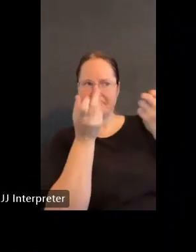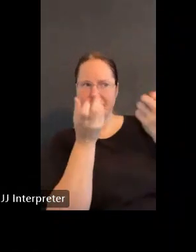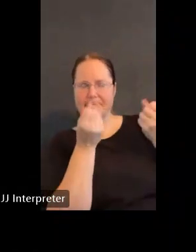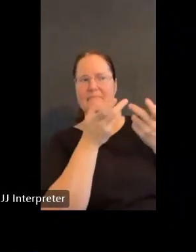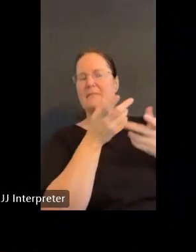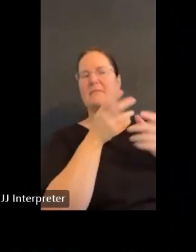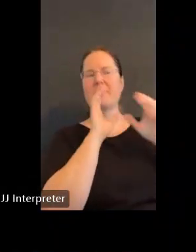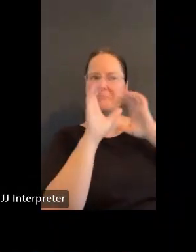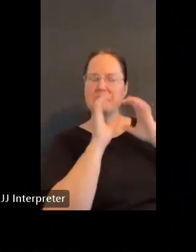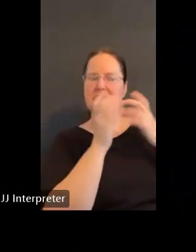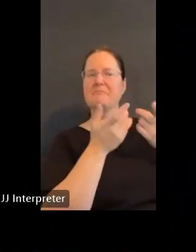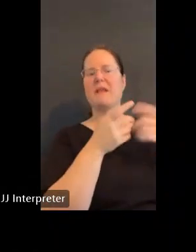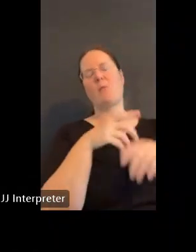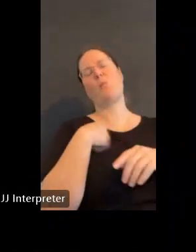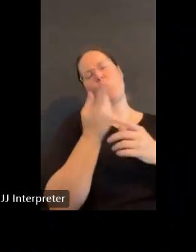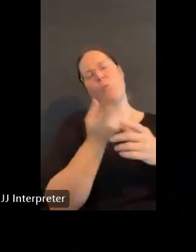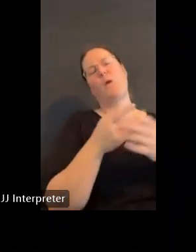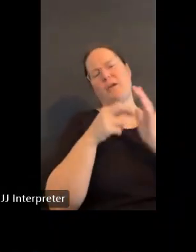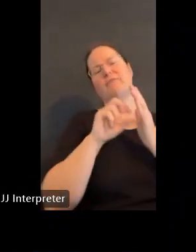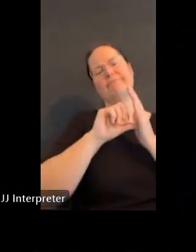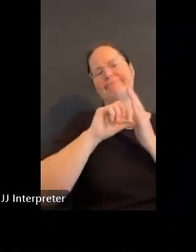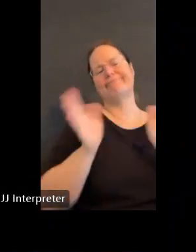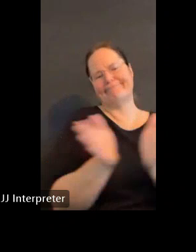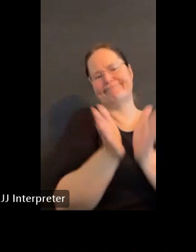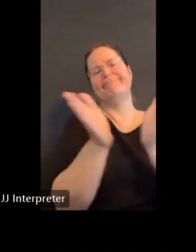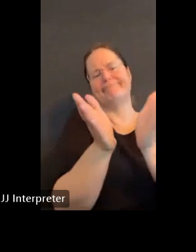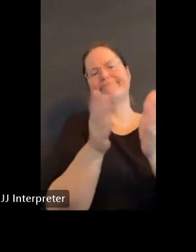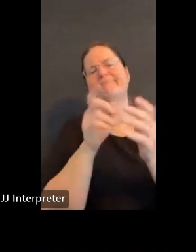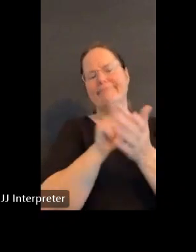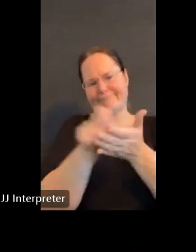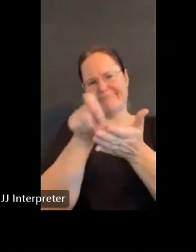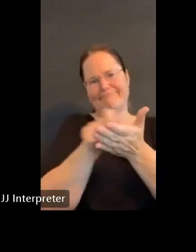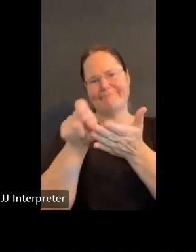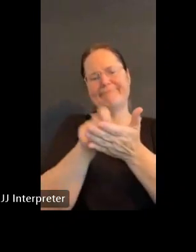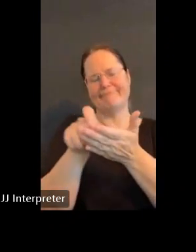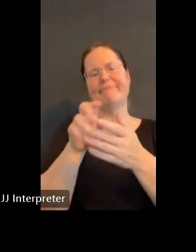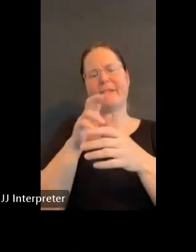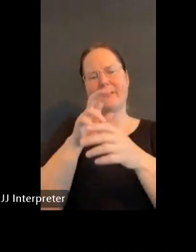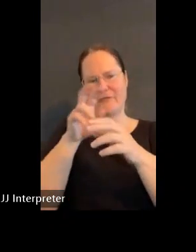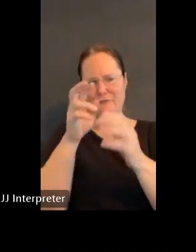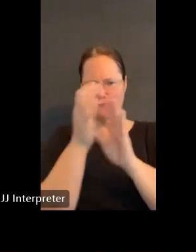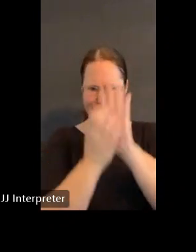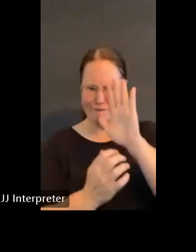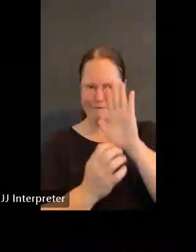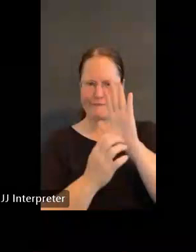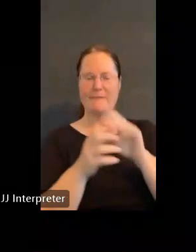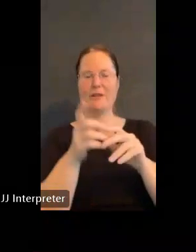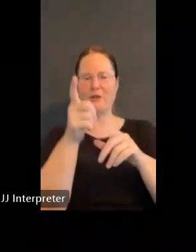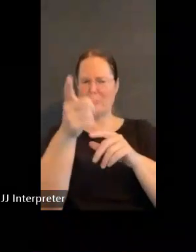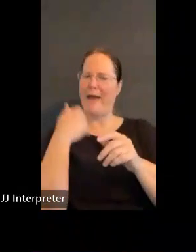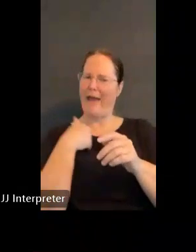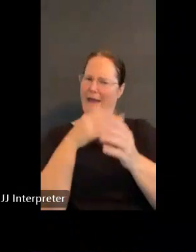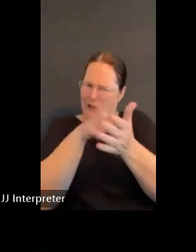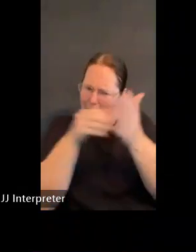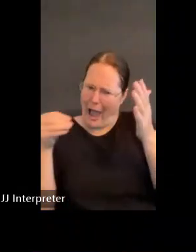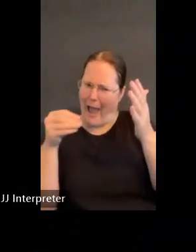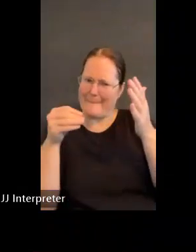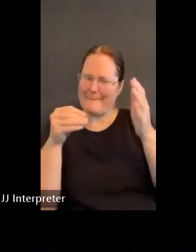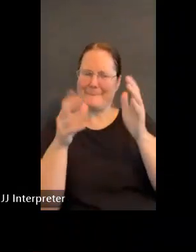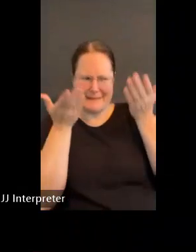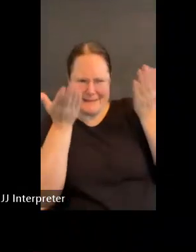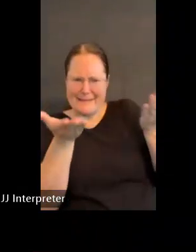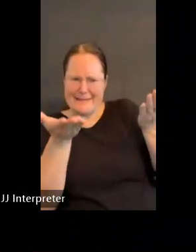writing. So that way you've got documentation of what you submitted, when you made that request, what